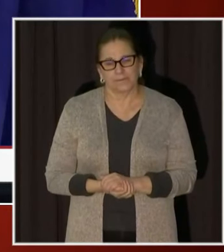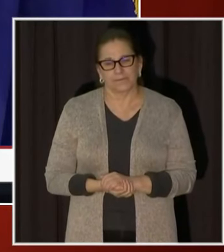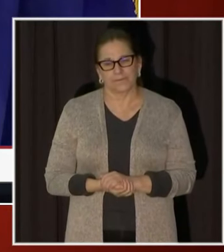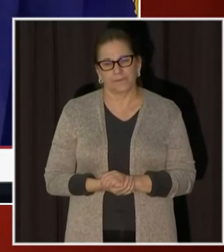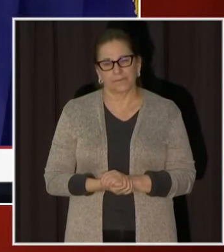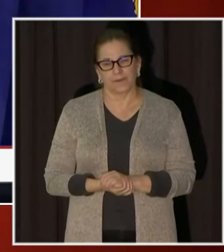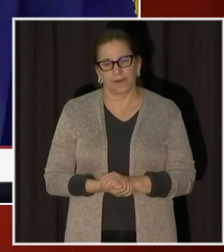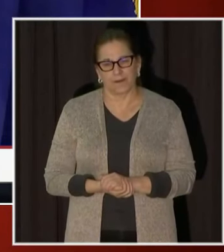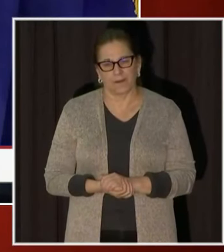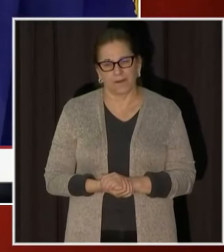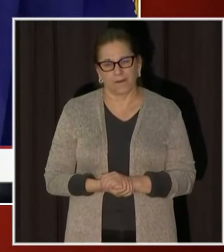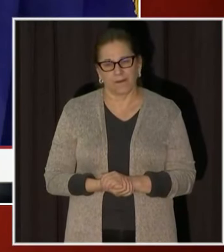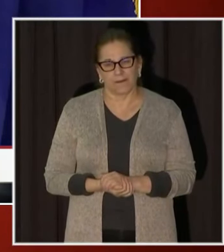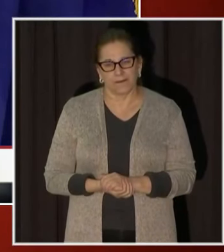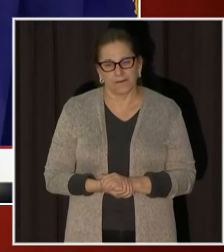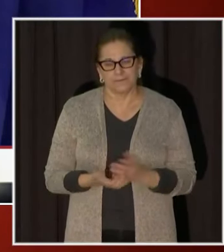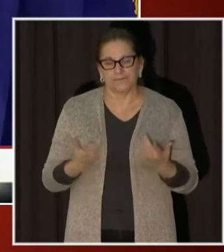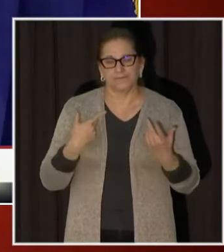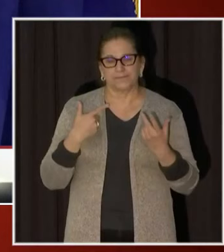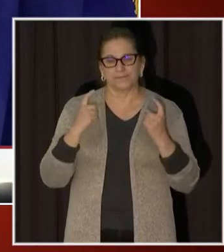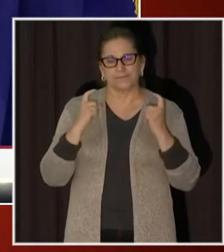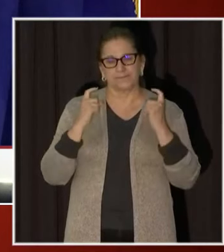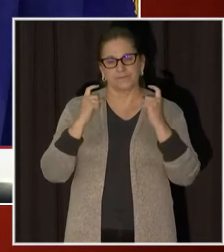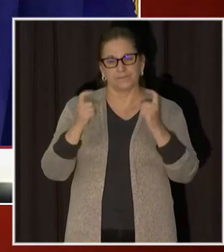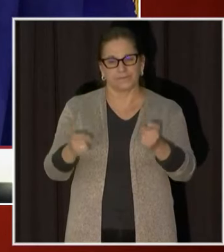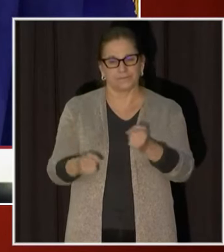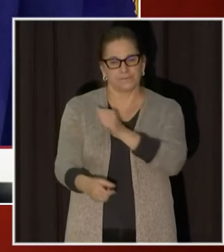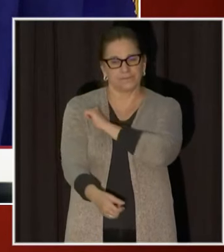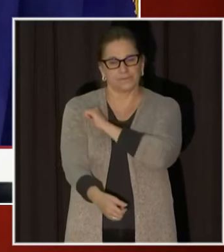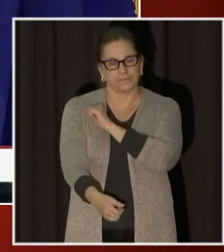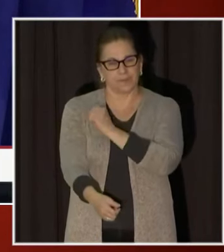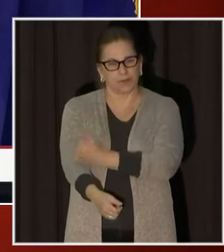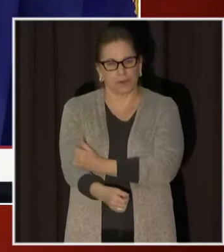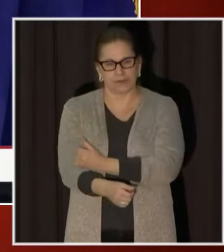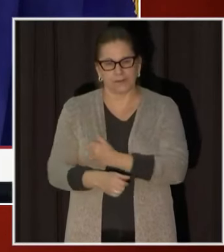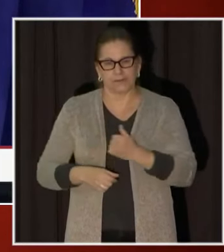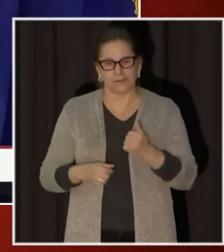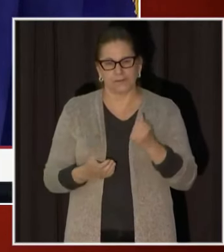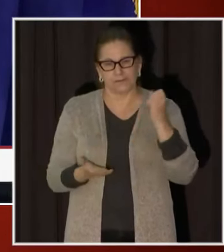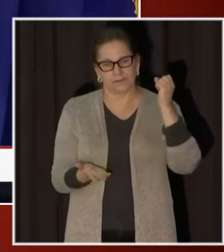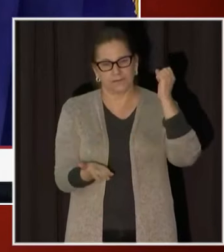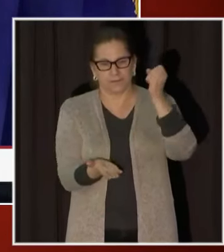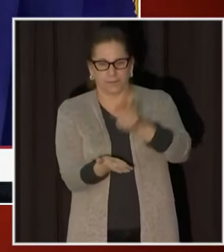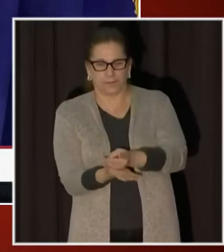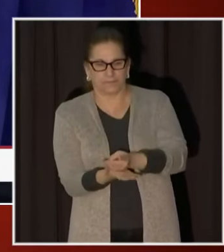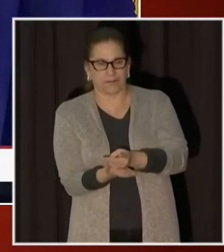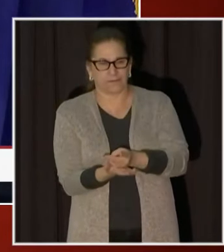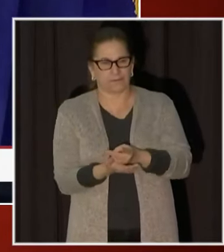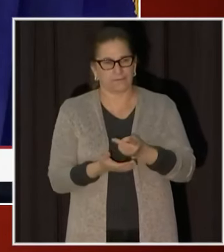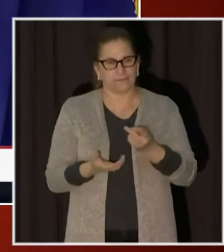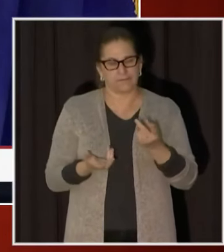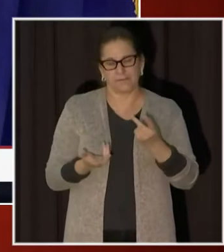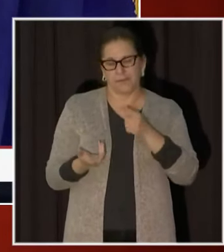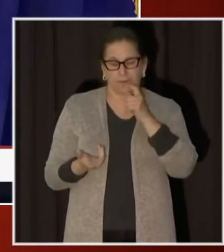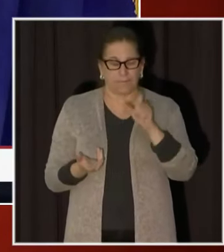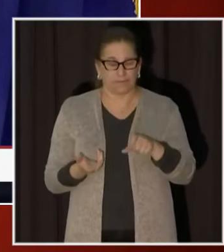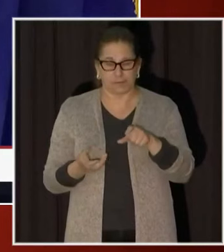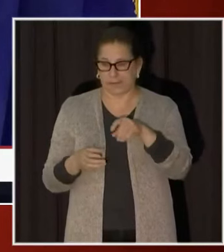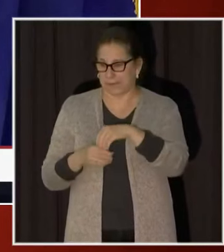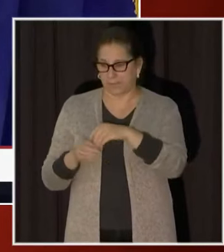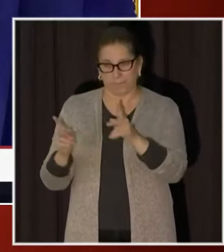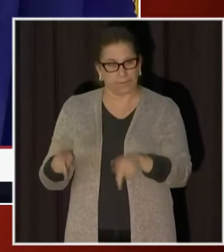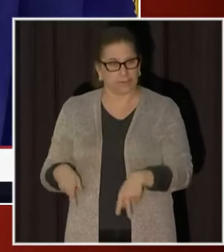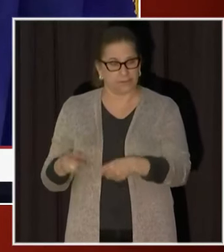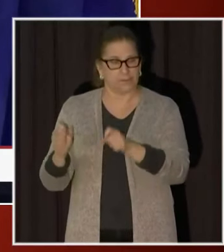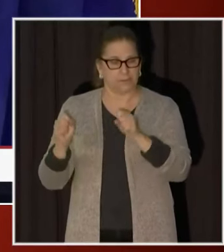virtually. That is, it doesn't have, the notarization does not have to be in person. There are quite a number of other provisions in this bill.